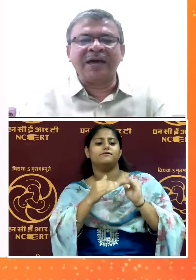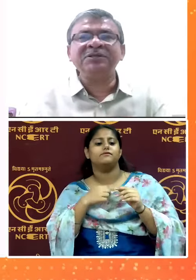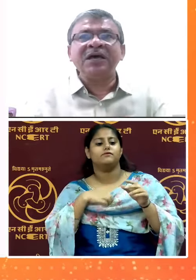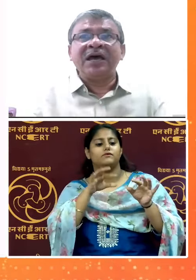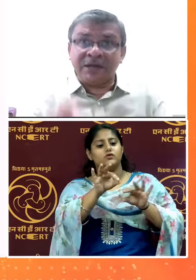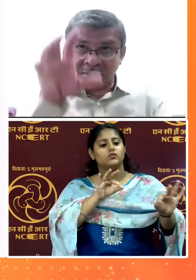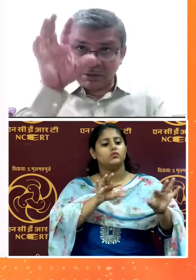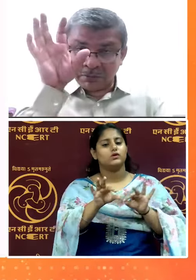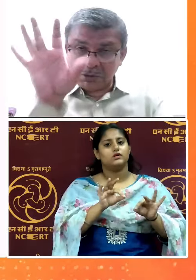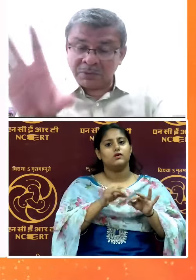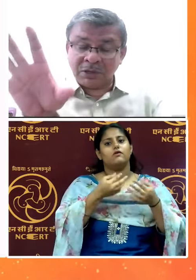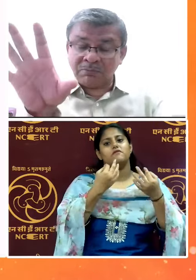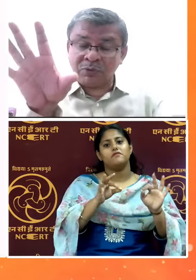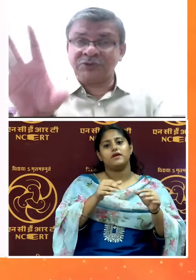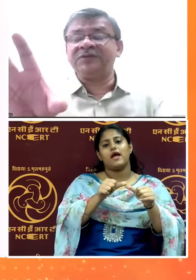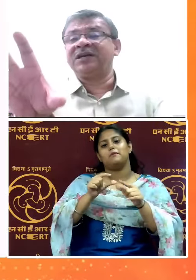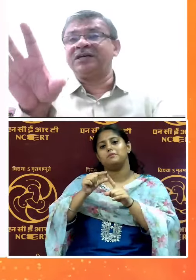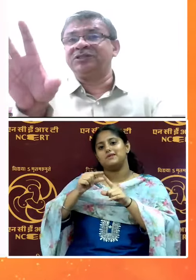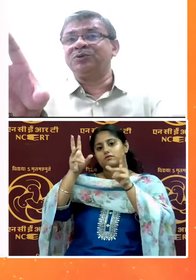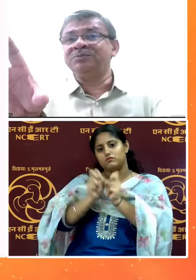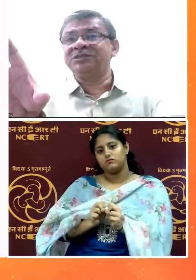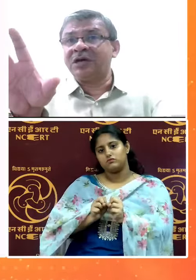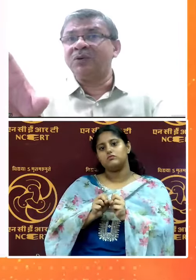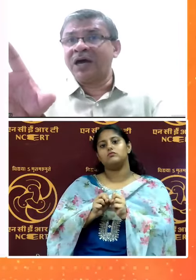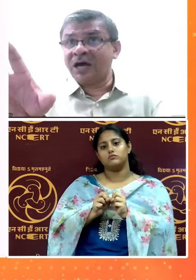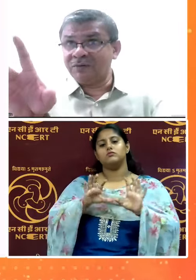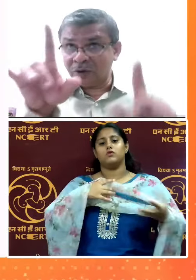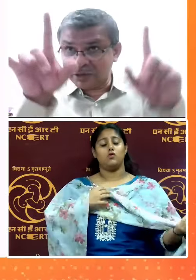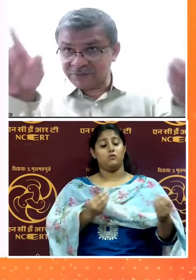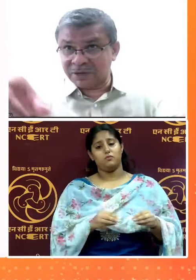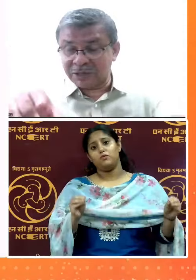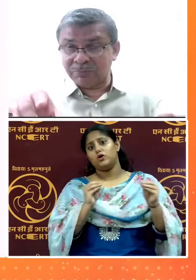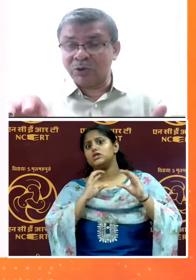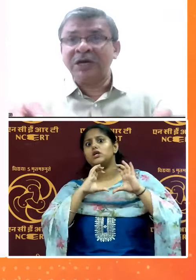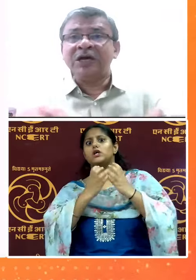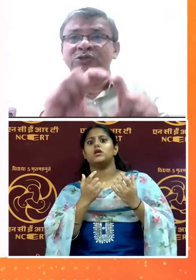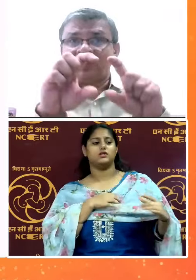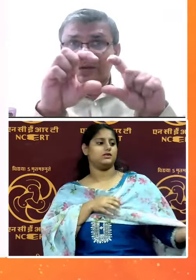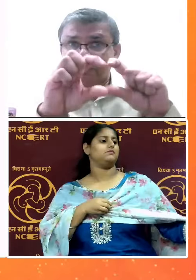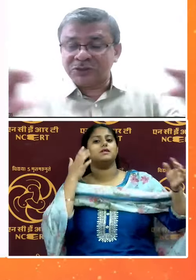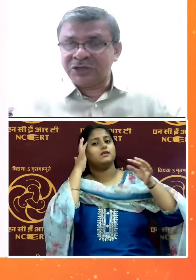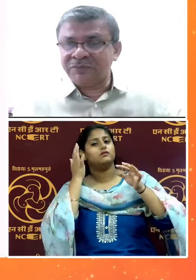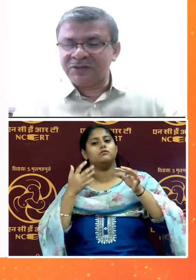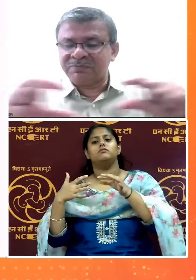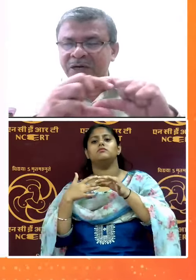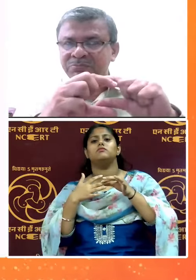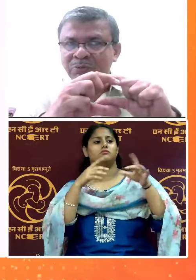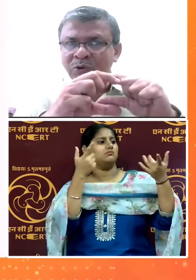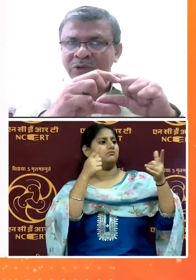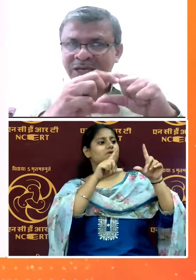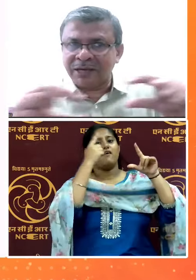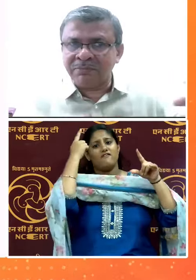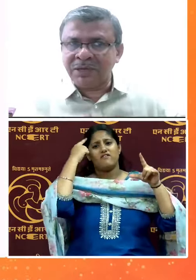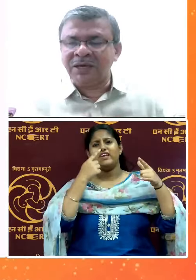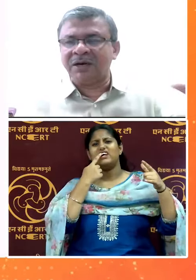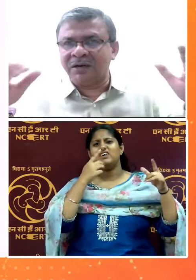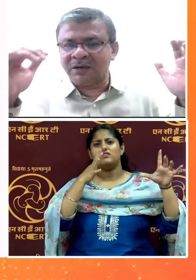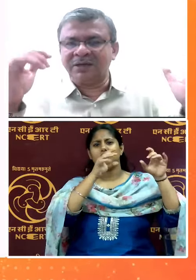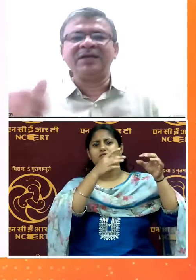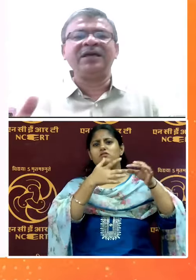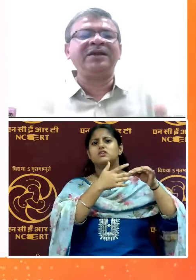downloadable apps, and most of the classrooms now have got a smart board, so a portion of the smart board can